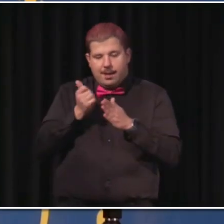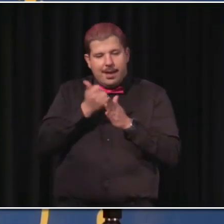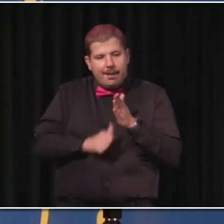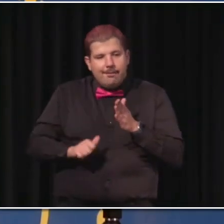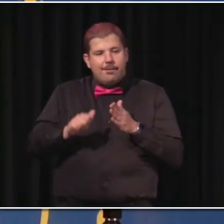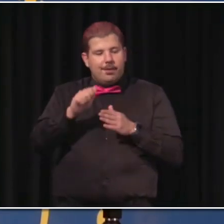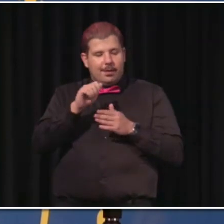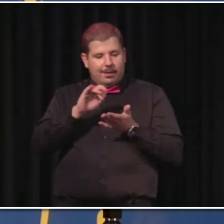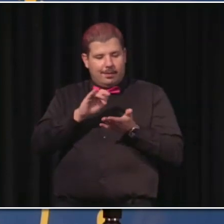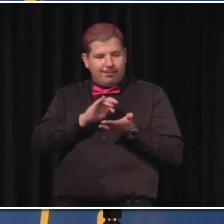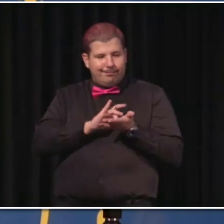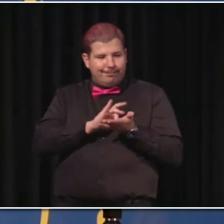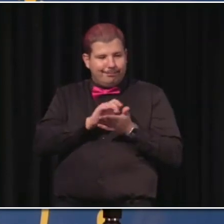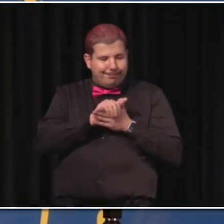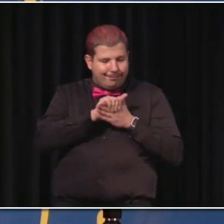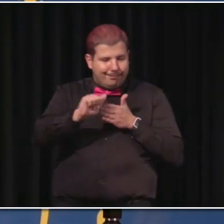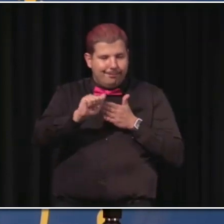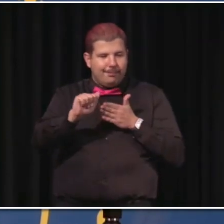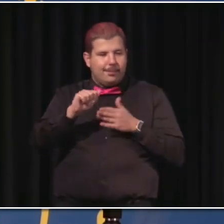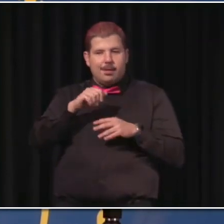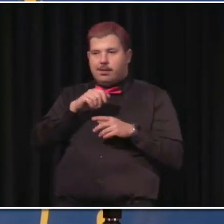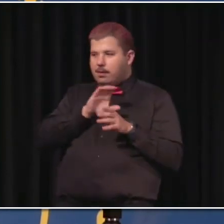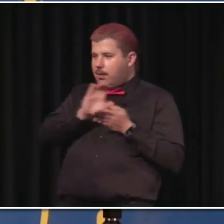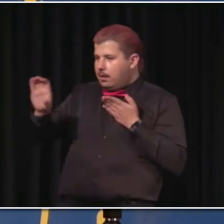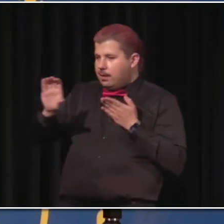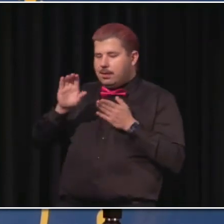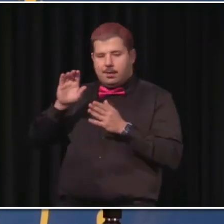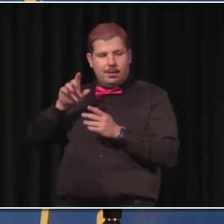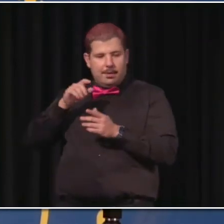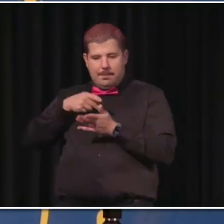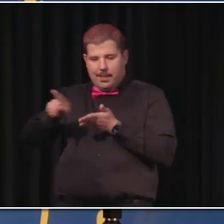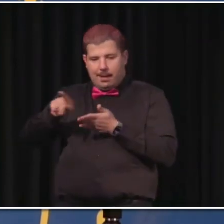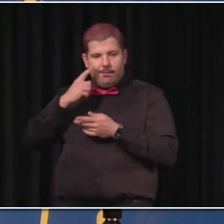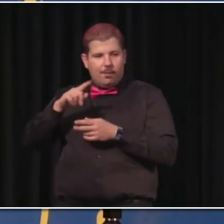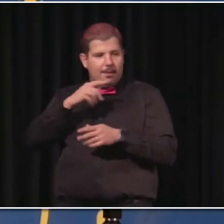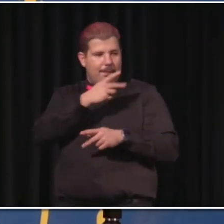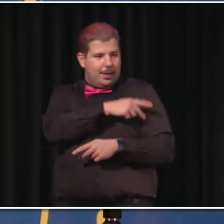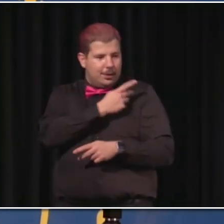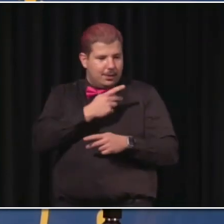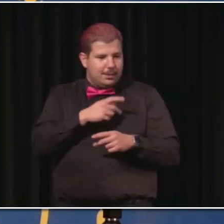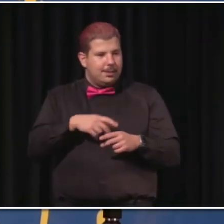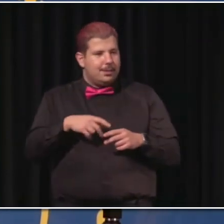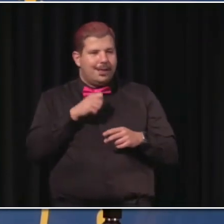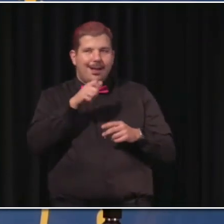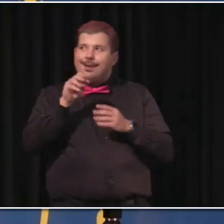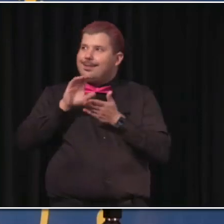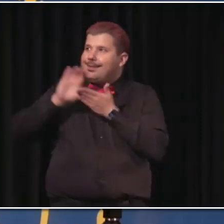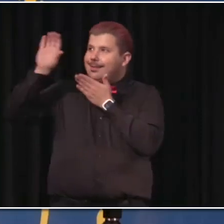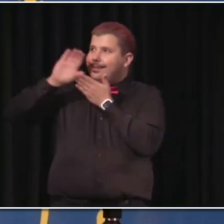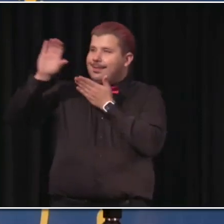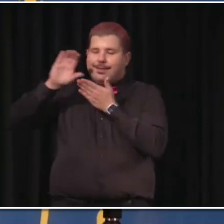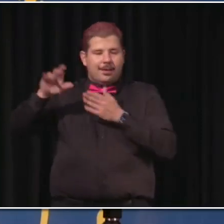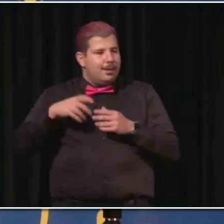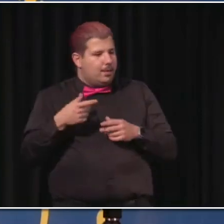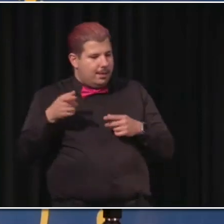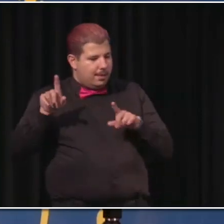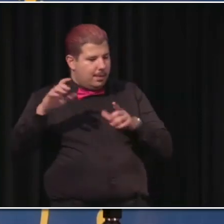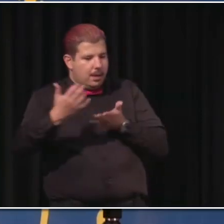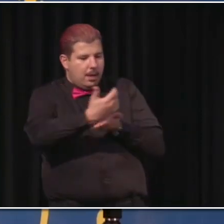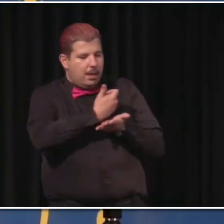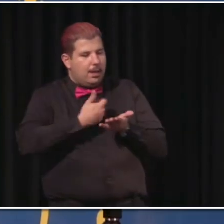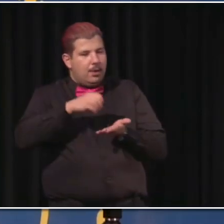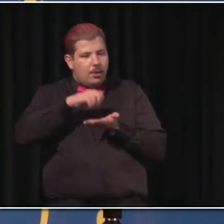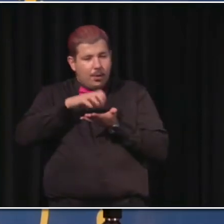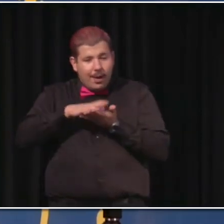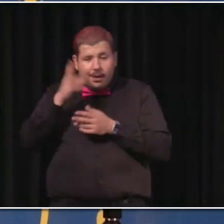on patients by cutting out the middlemen, the insurance companies who continue to rake in record profits even while regular Americans